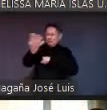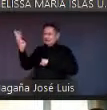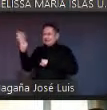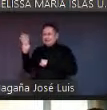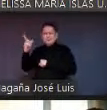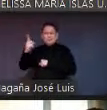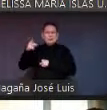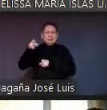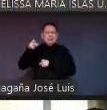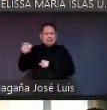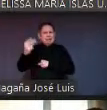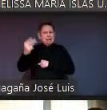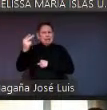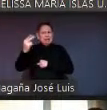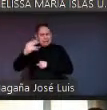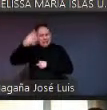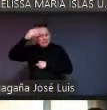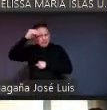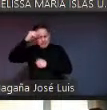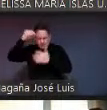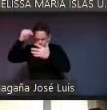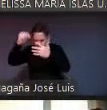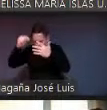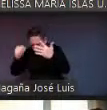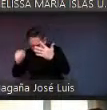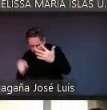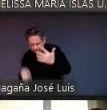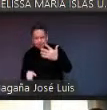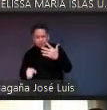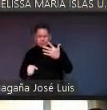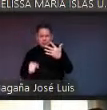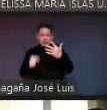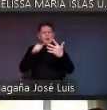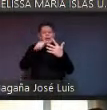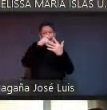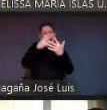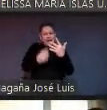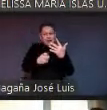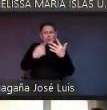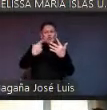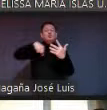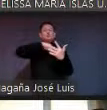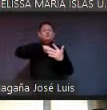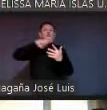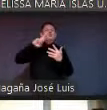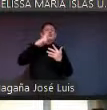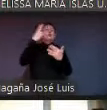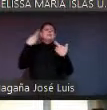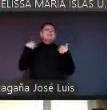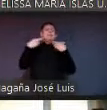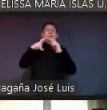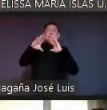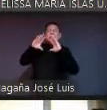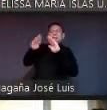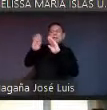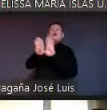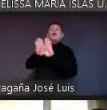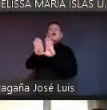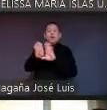needs? What type of knowledge, skills and values? We need generalists. We need doctors who can understand the